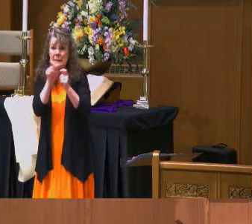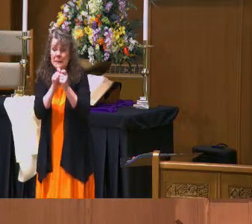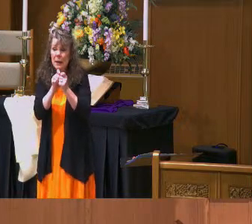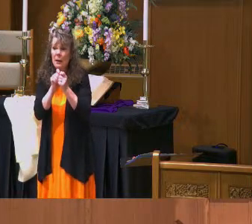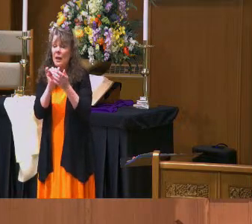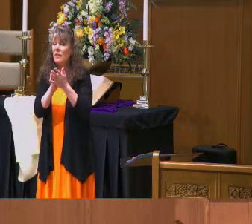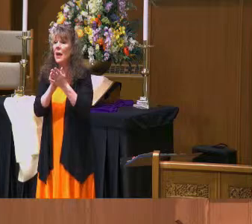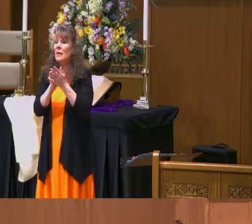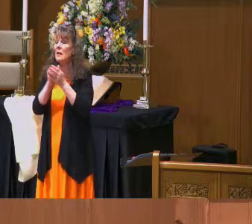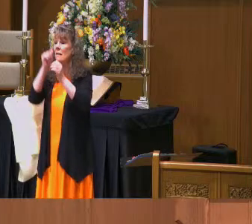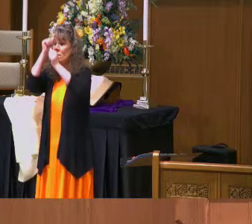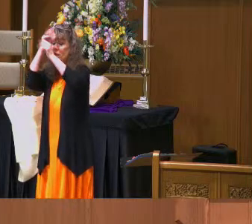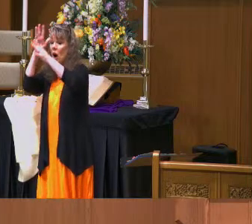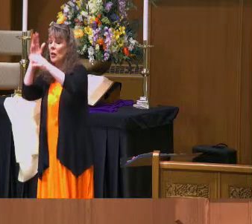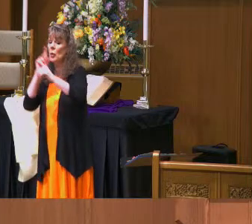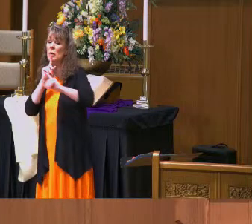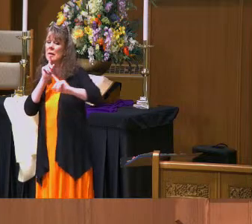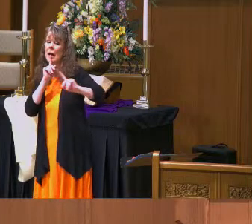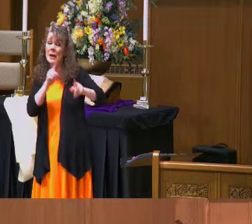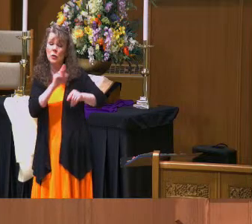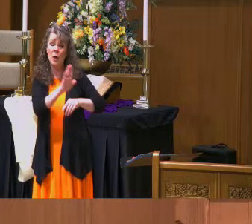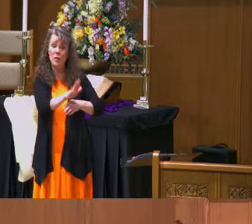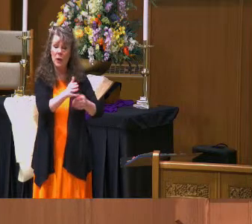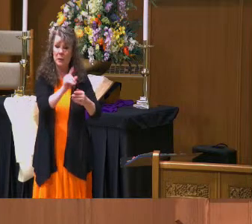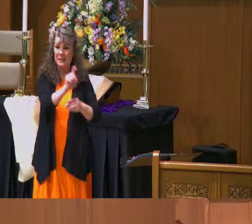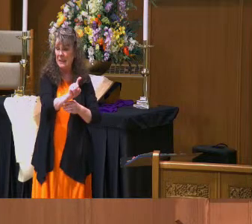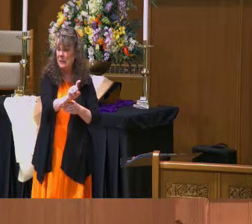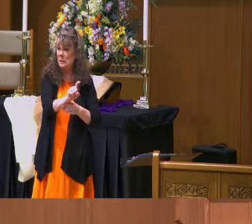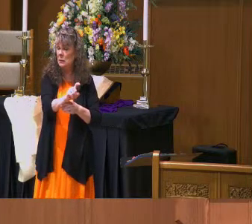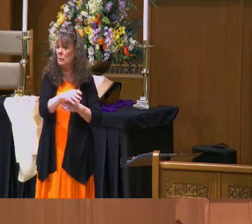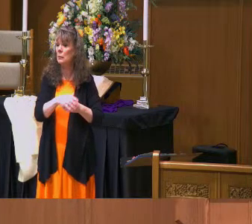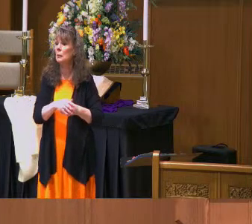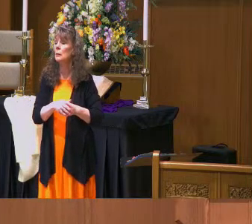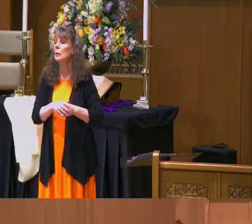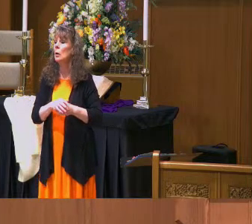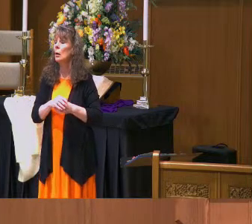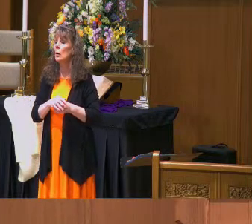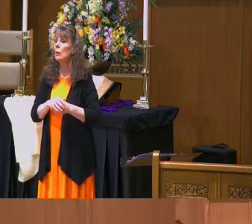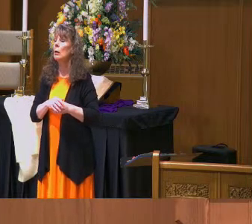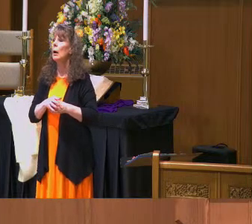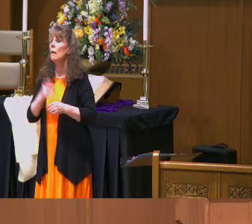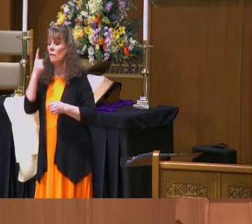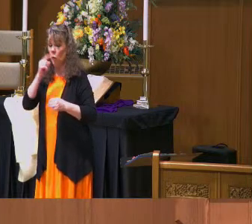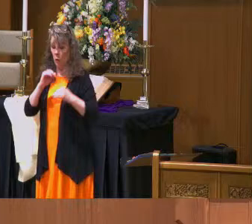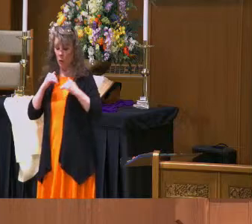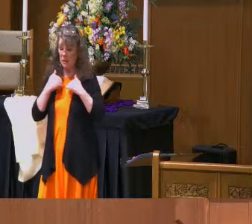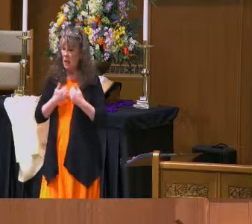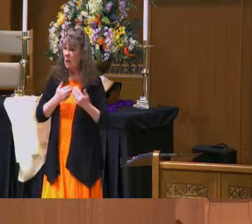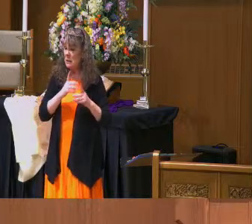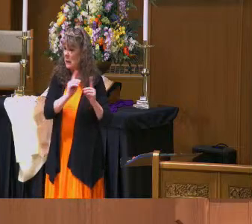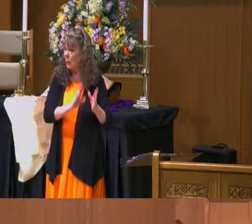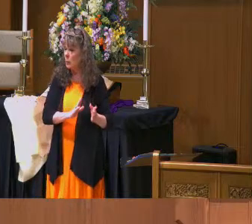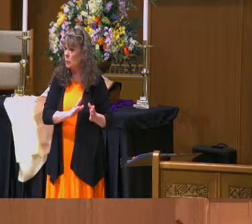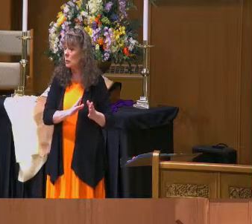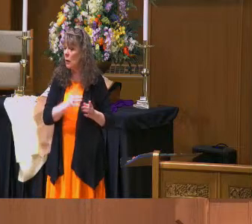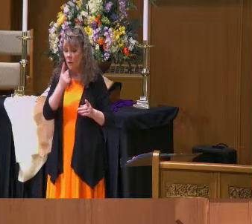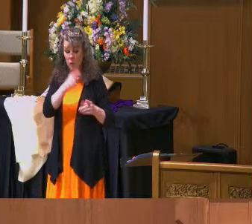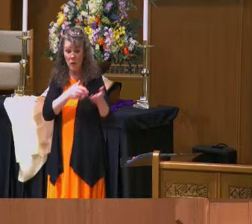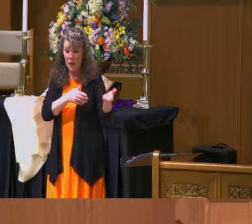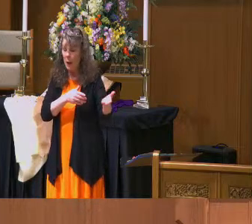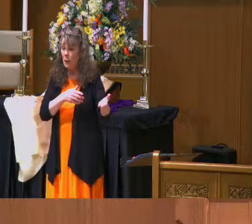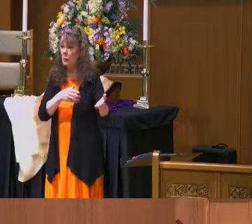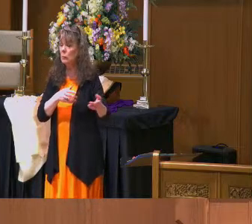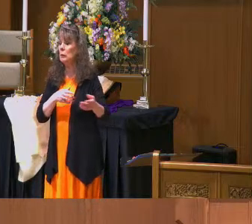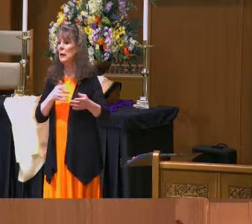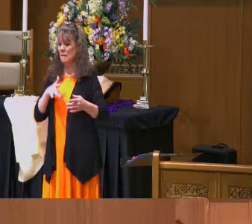would answer some of the requests that he asks for these weary disciples, for these disciples who can often